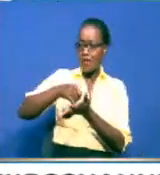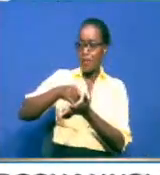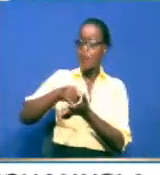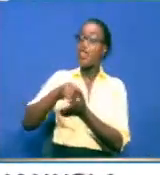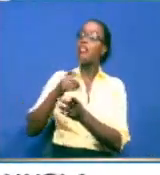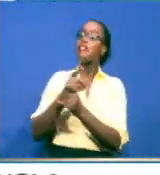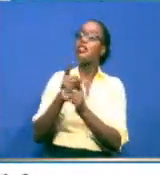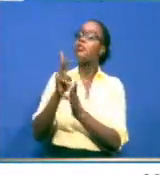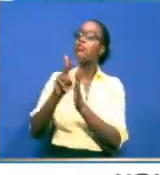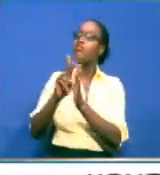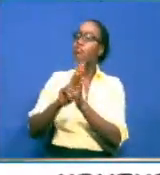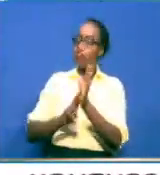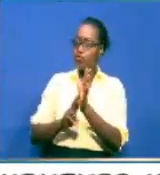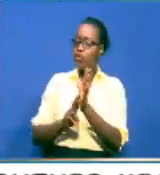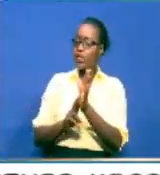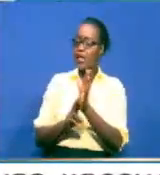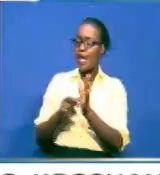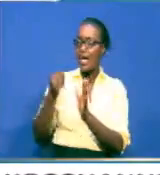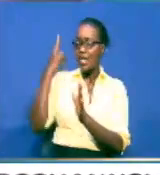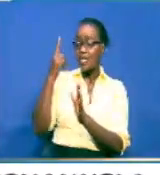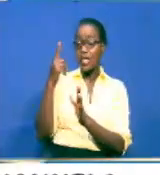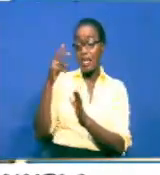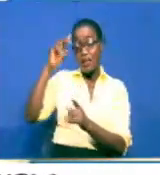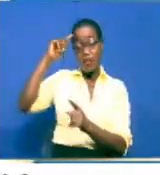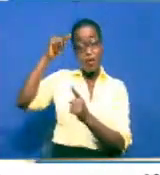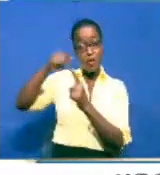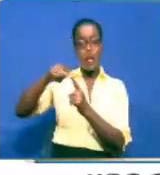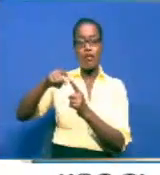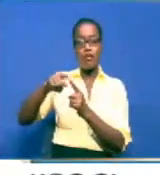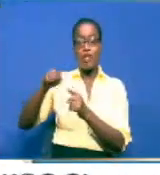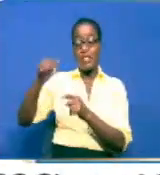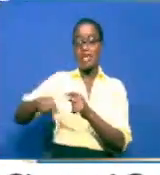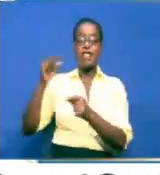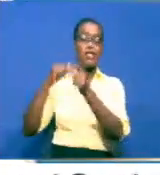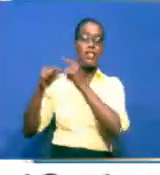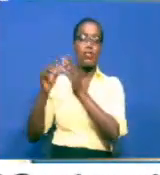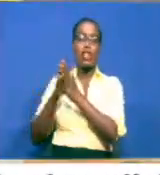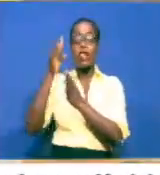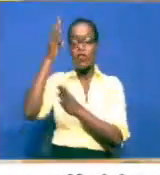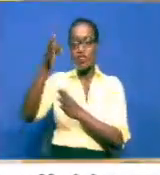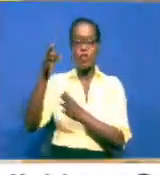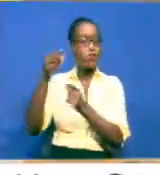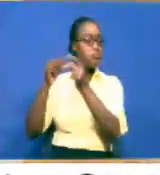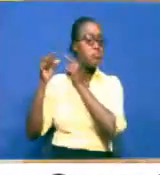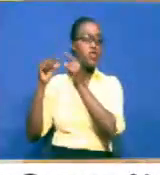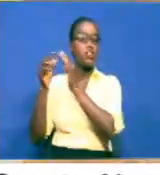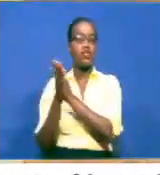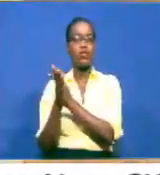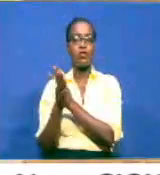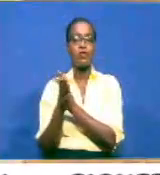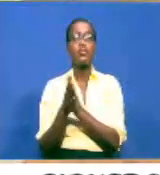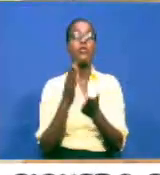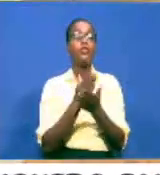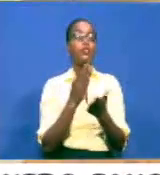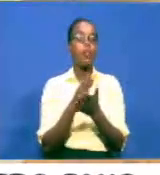the regulations for the purpose of this generation and the generation to come also. Mm-hmm. Indeed. That is nominated